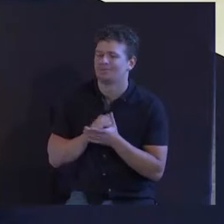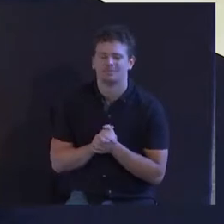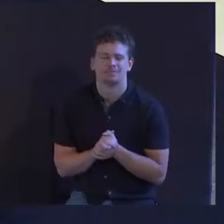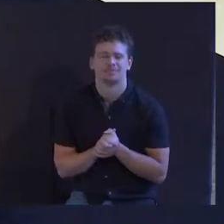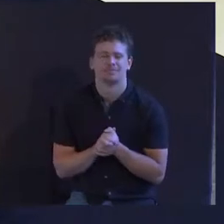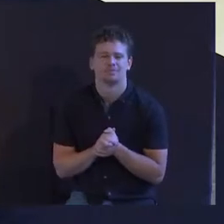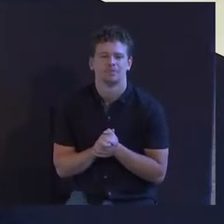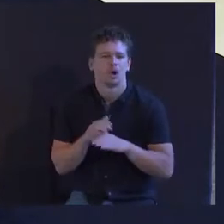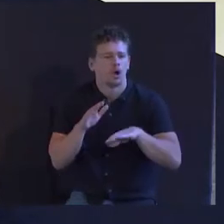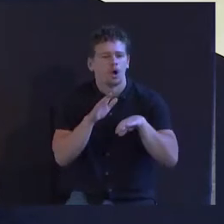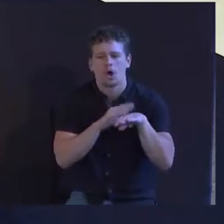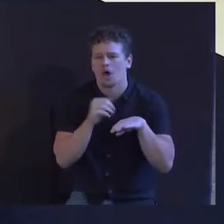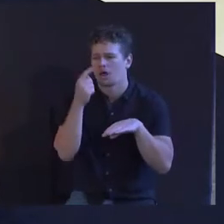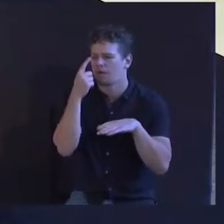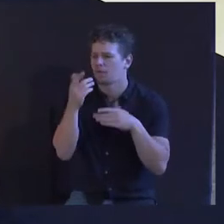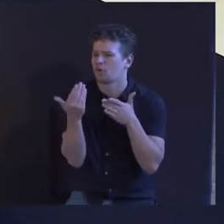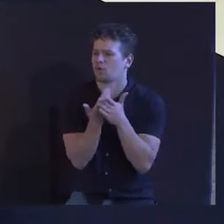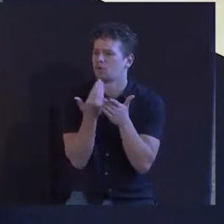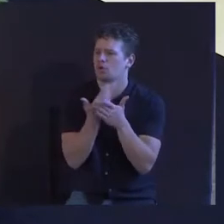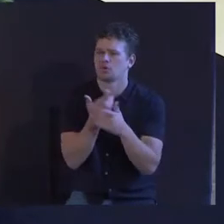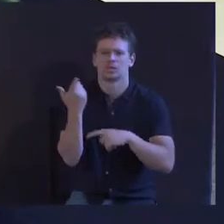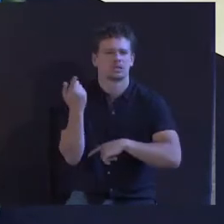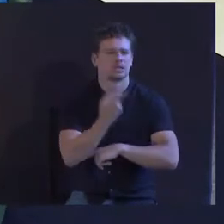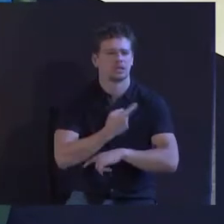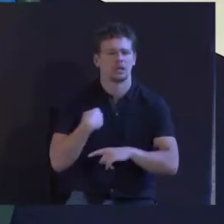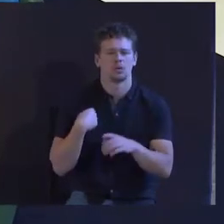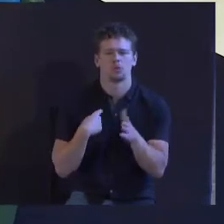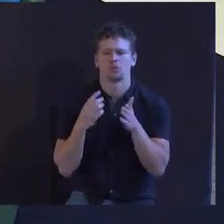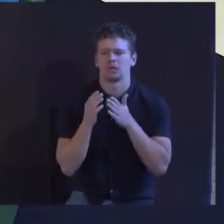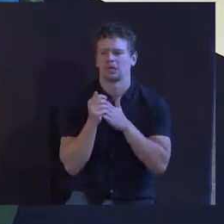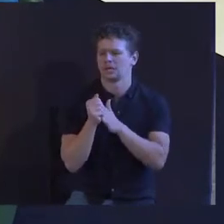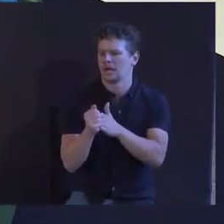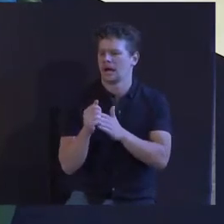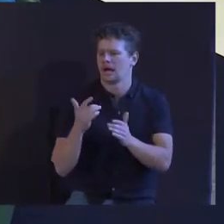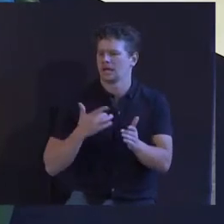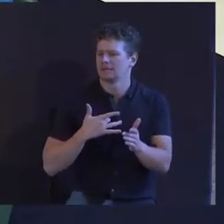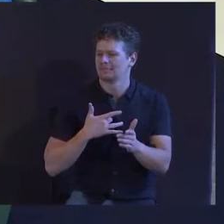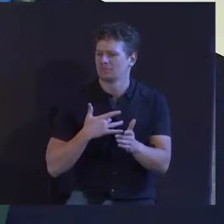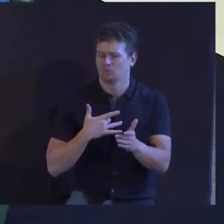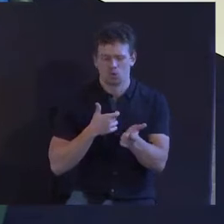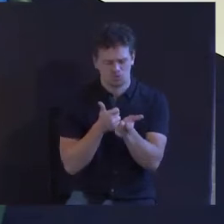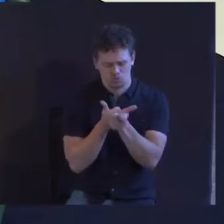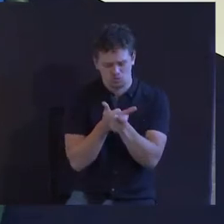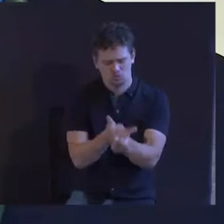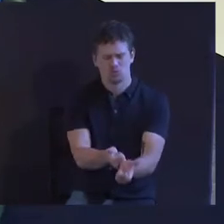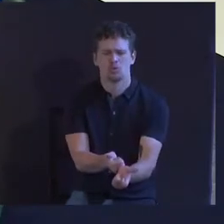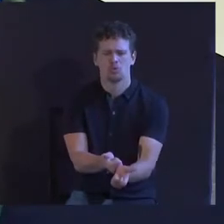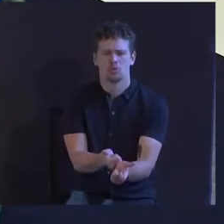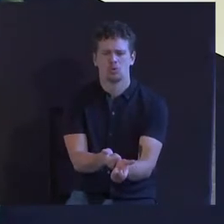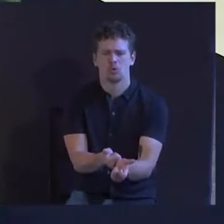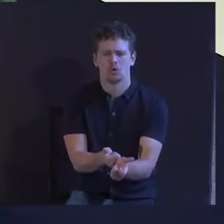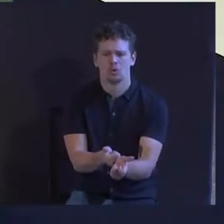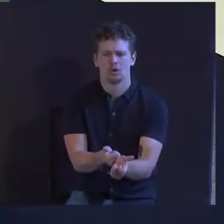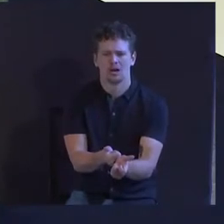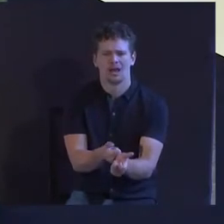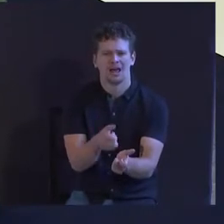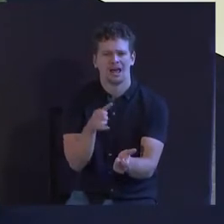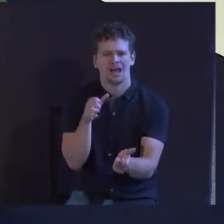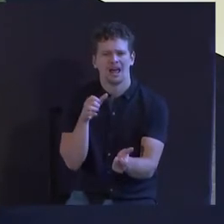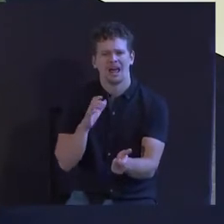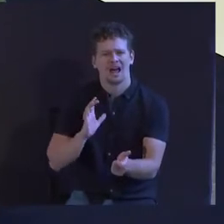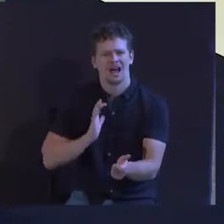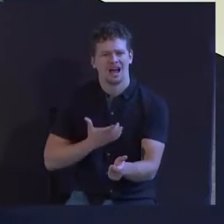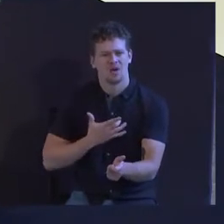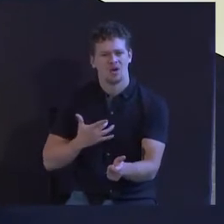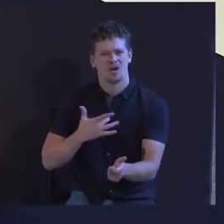In calling forth this new day, let us be guided by our hearts to be the vessels for the light that powers